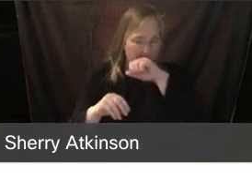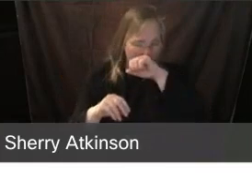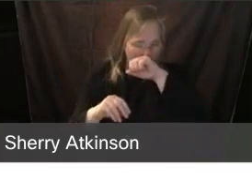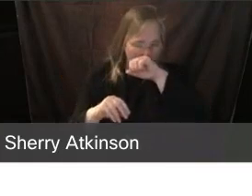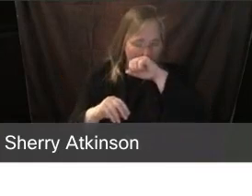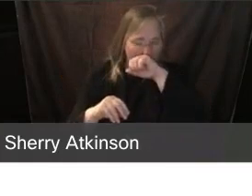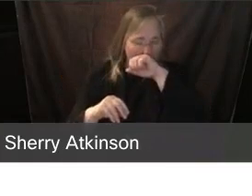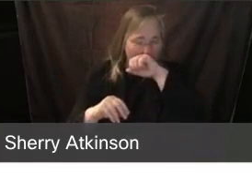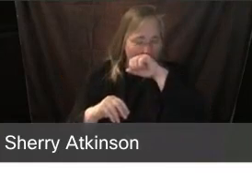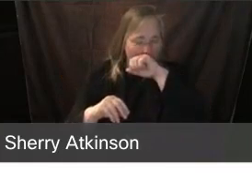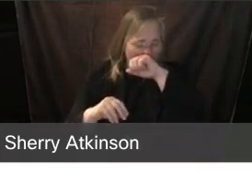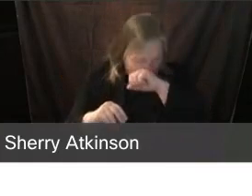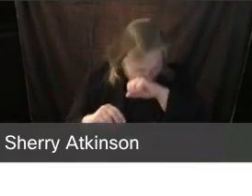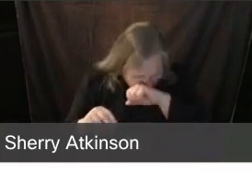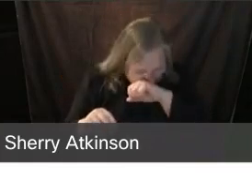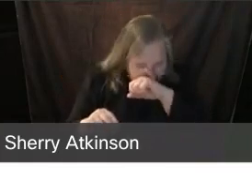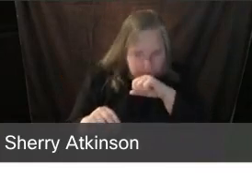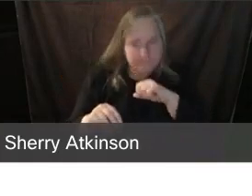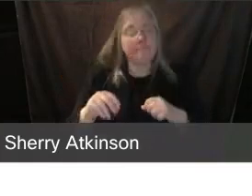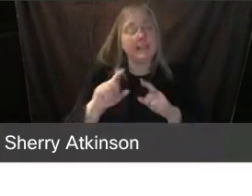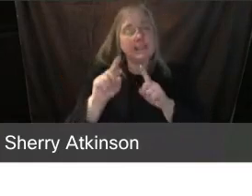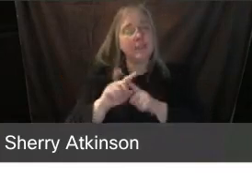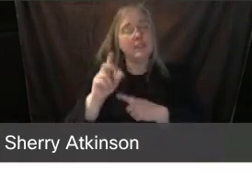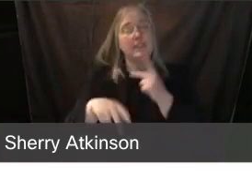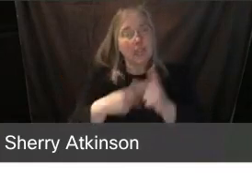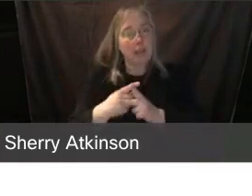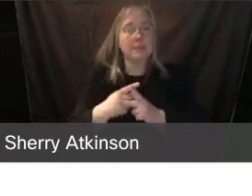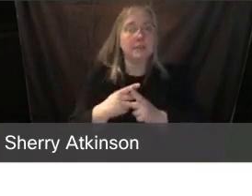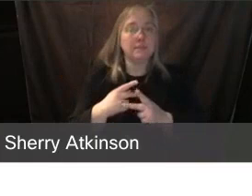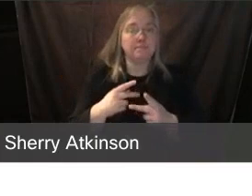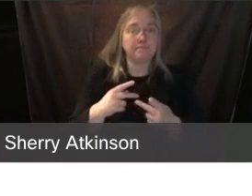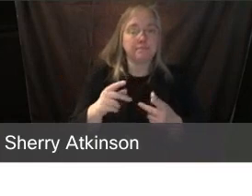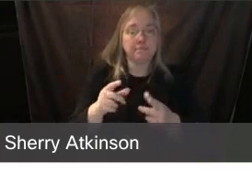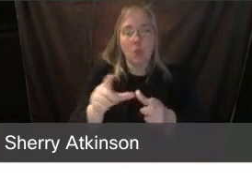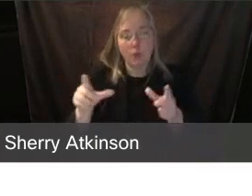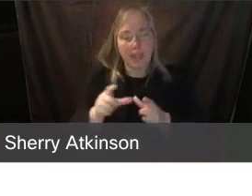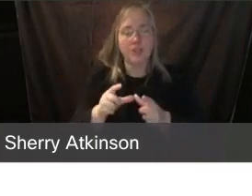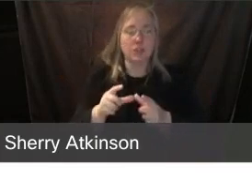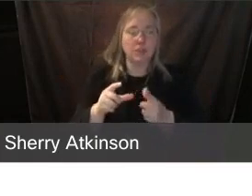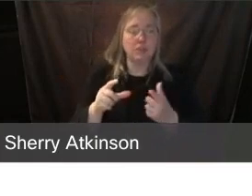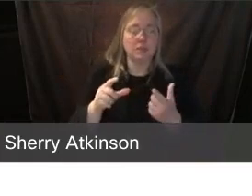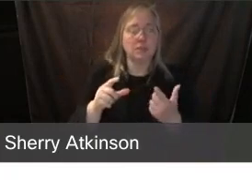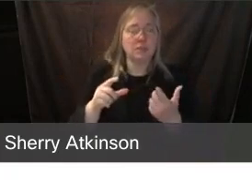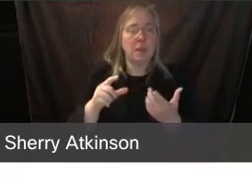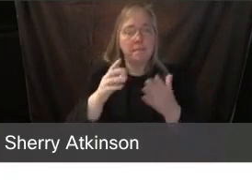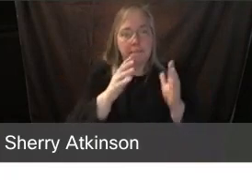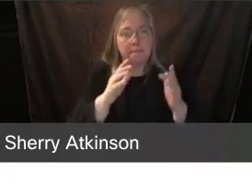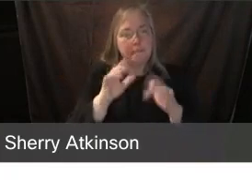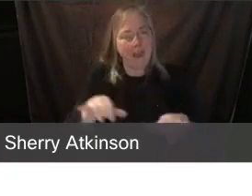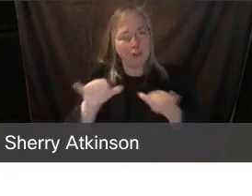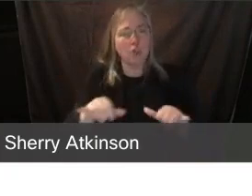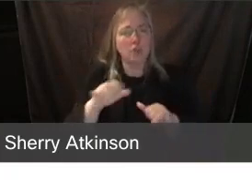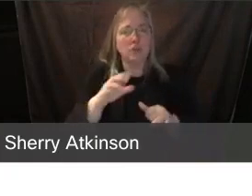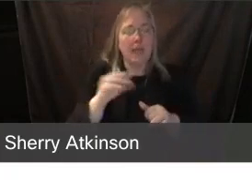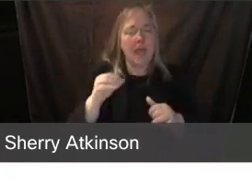different types, locations, patterns, intensities of development, and kind of get into different typologies